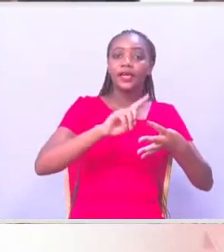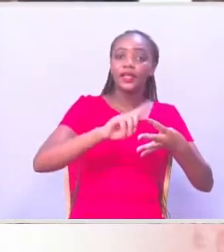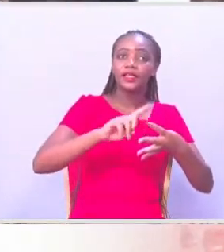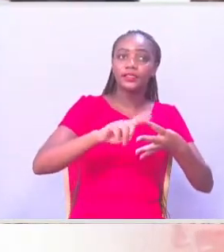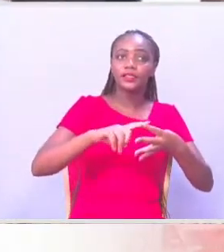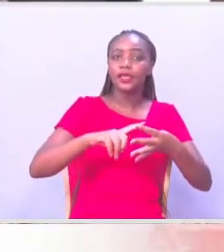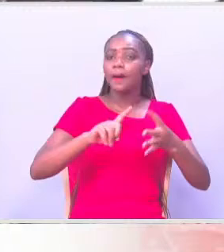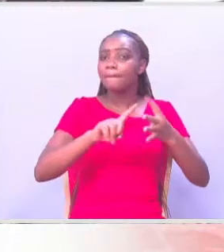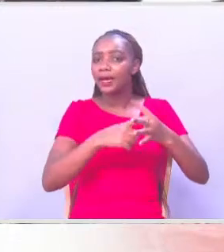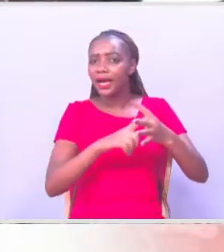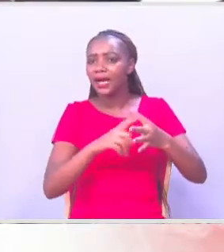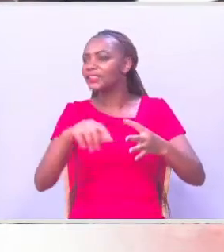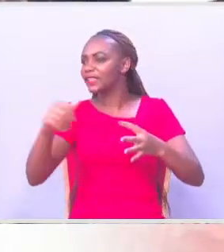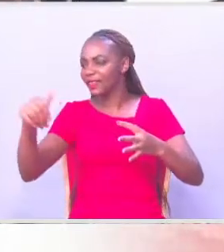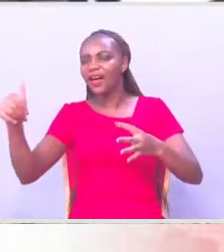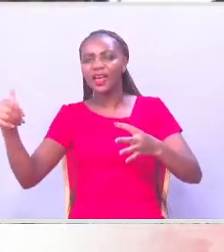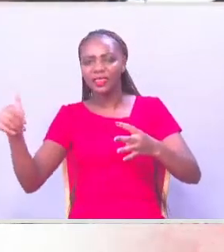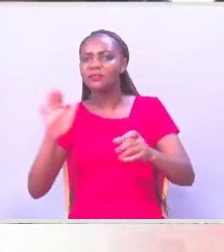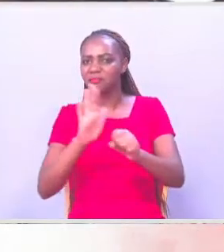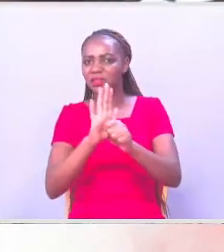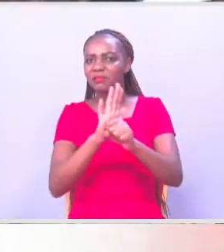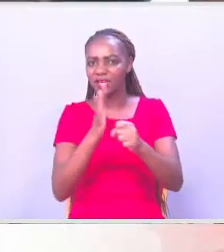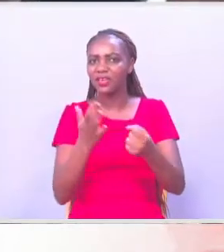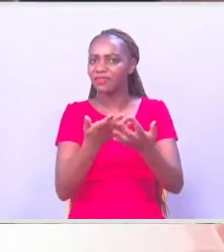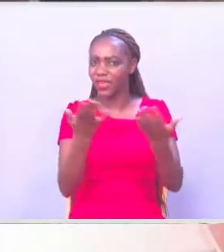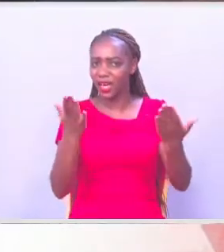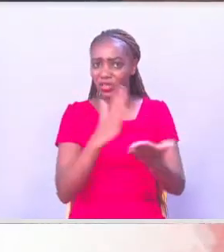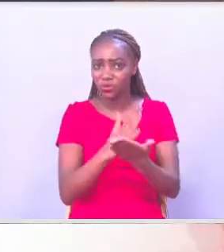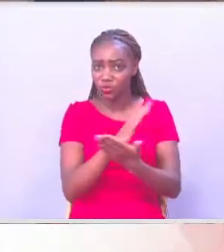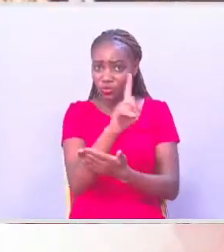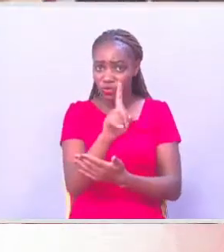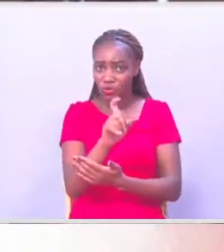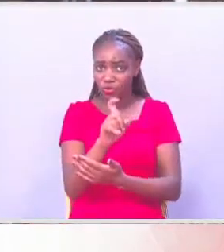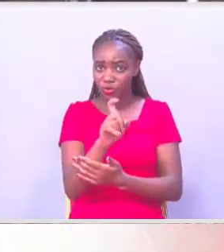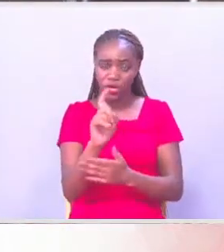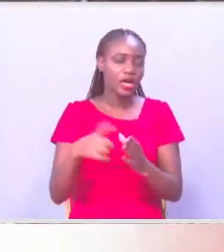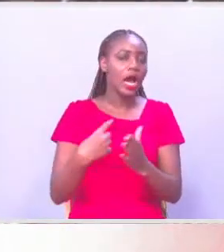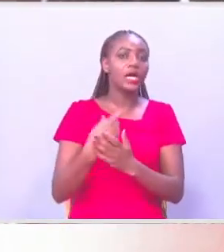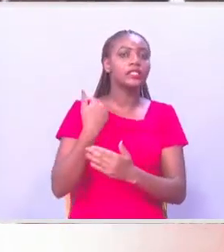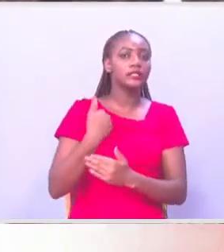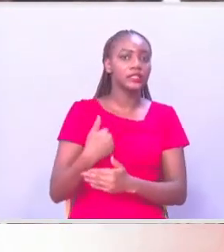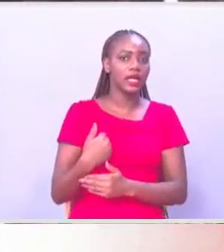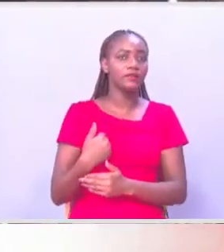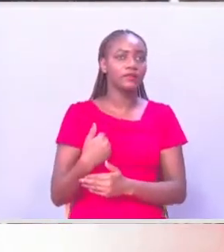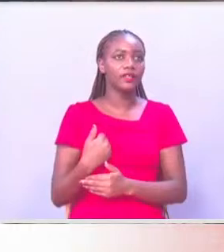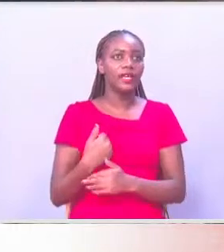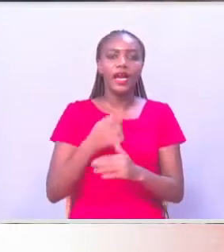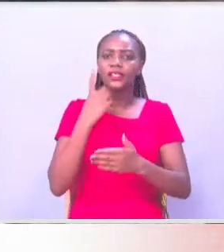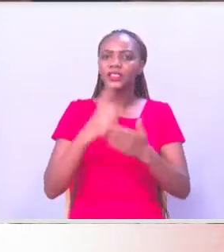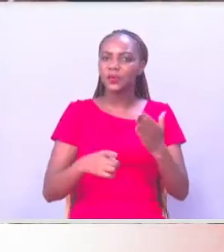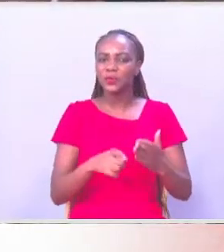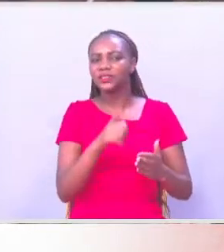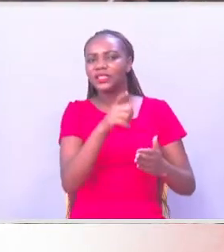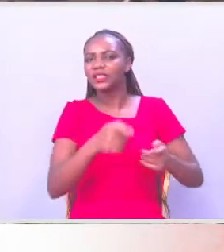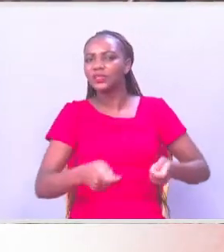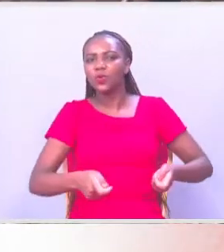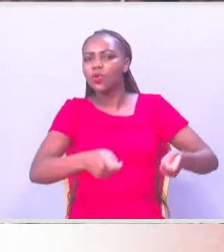mechanics na kadhalika. Kazi ya maana, sio? Mimi sitaki kuahidia nyinyi kazi ya wheelbarrow.